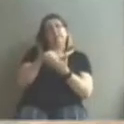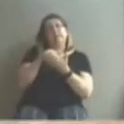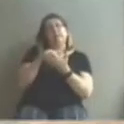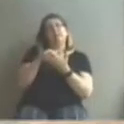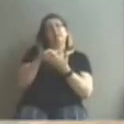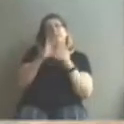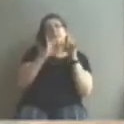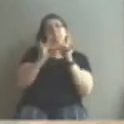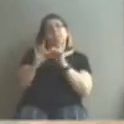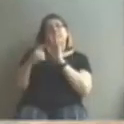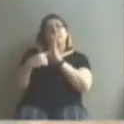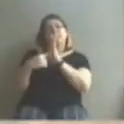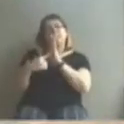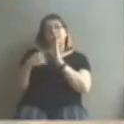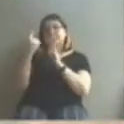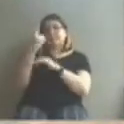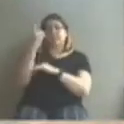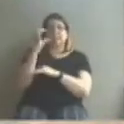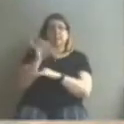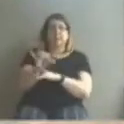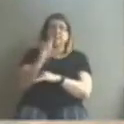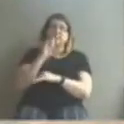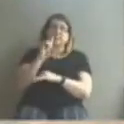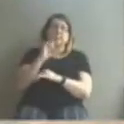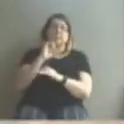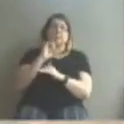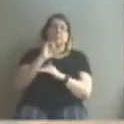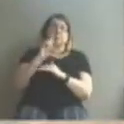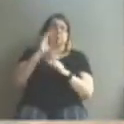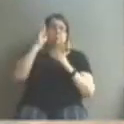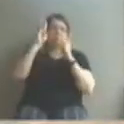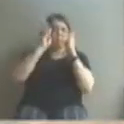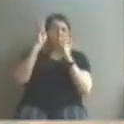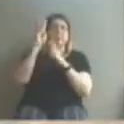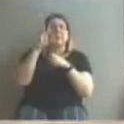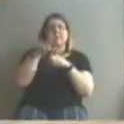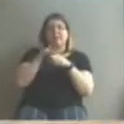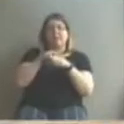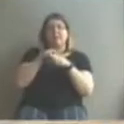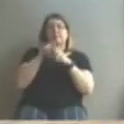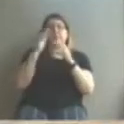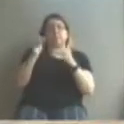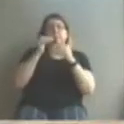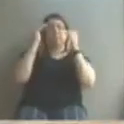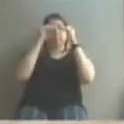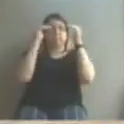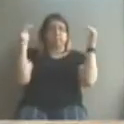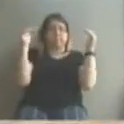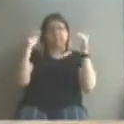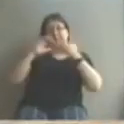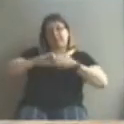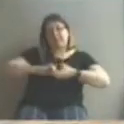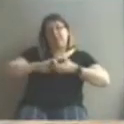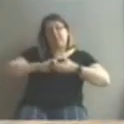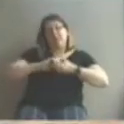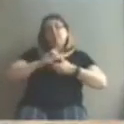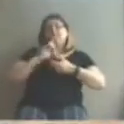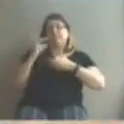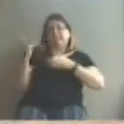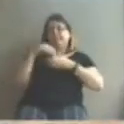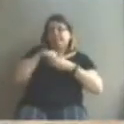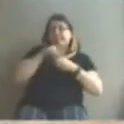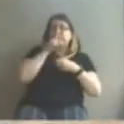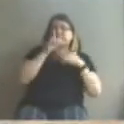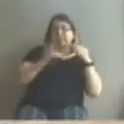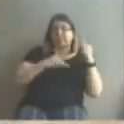model that's something that really is pretty progressive and innovative on a national scale. And those partners that are with us are very excited to do